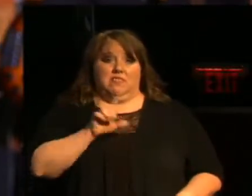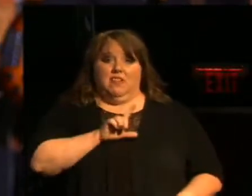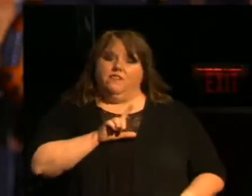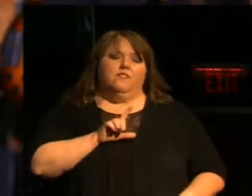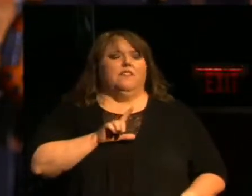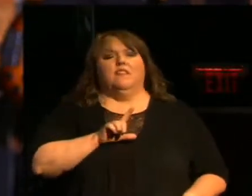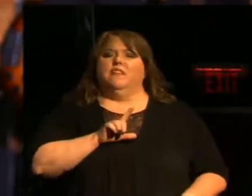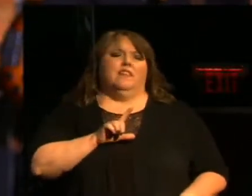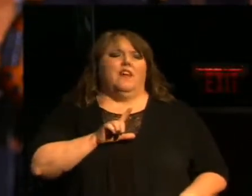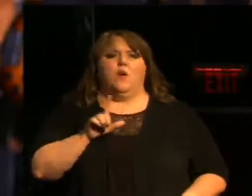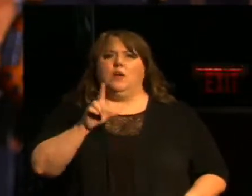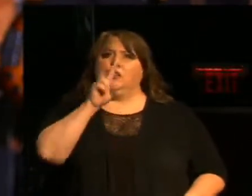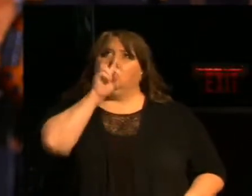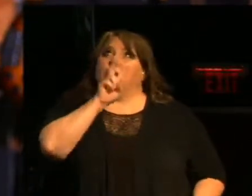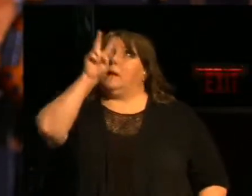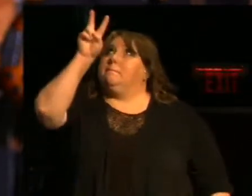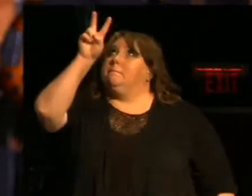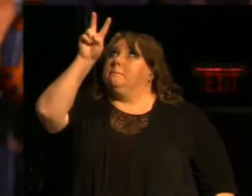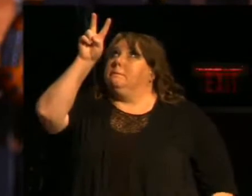Beautiful words.